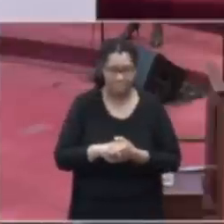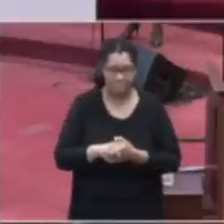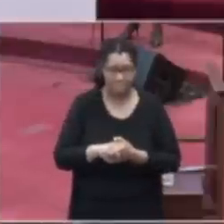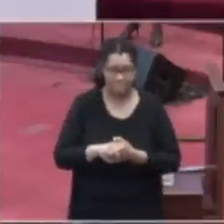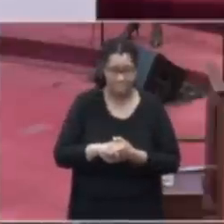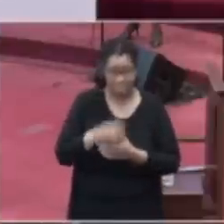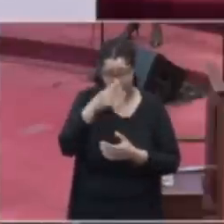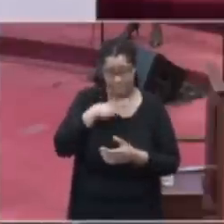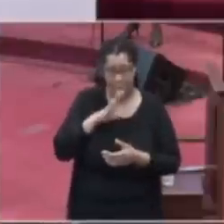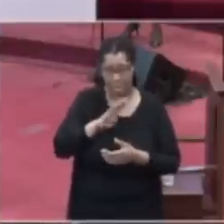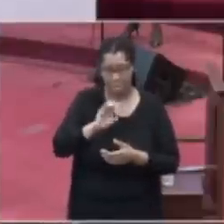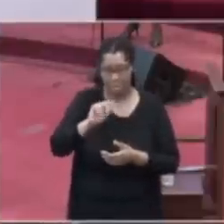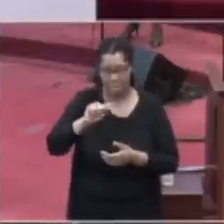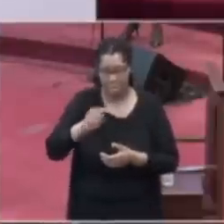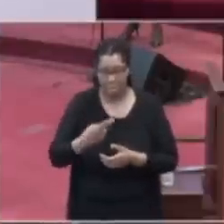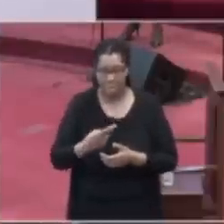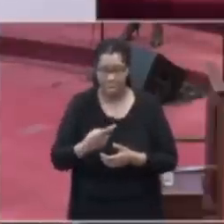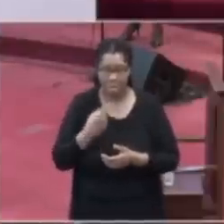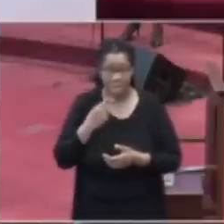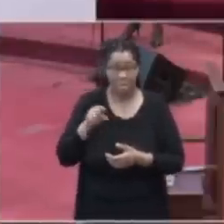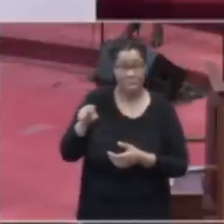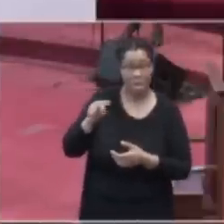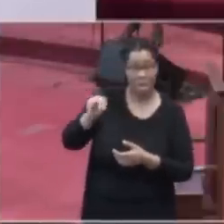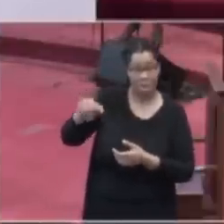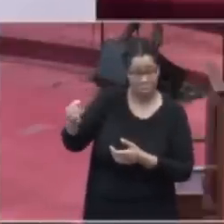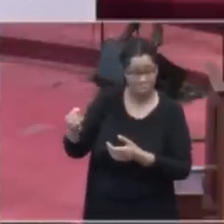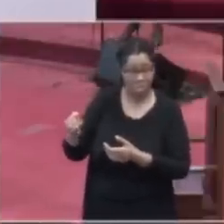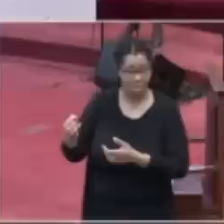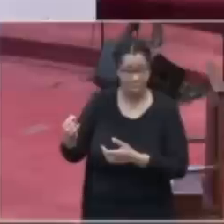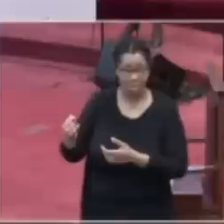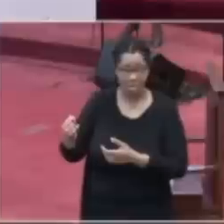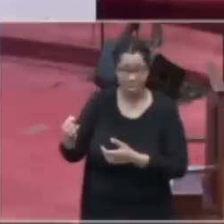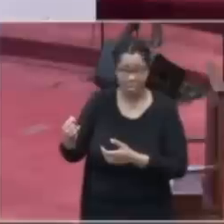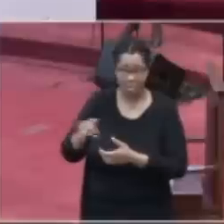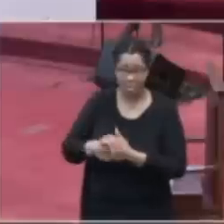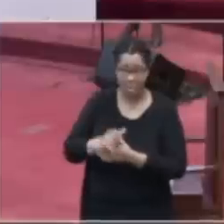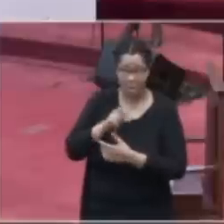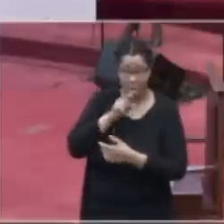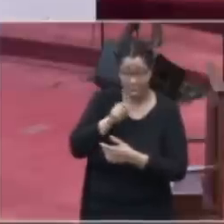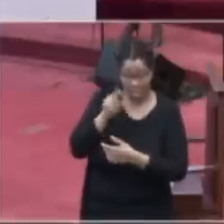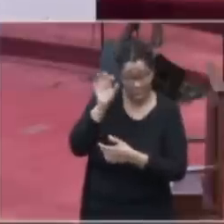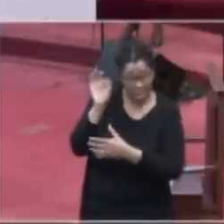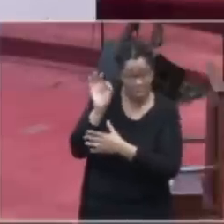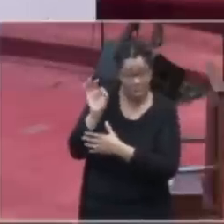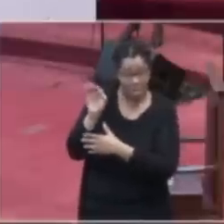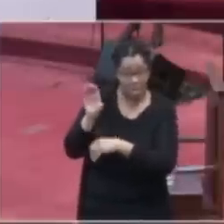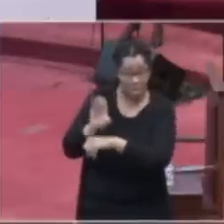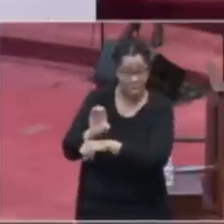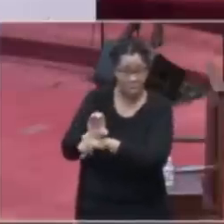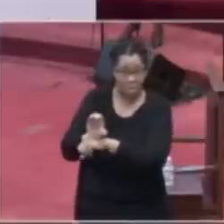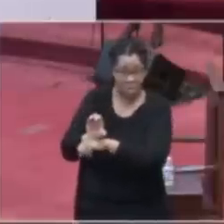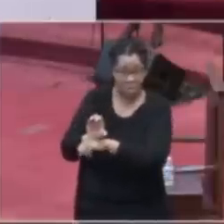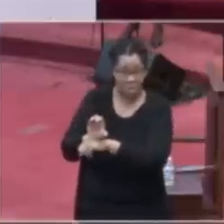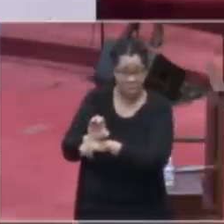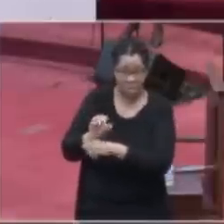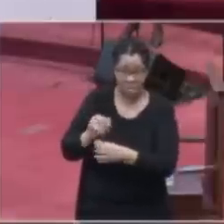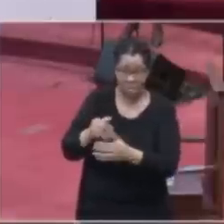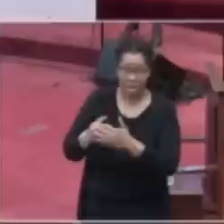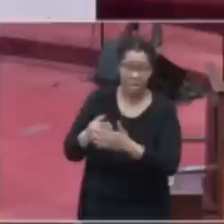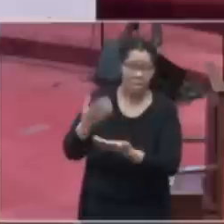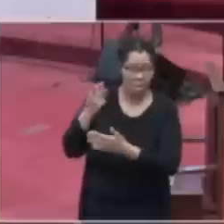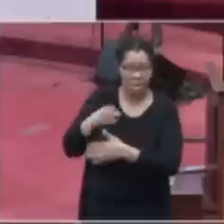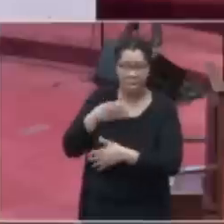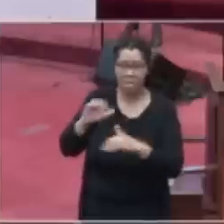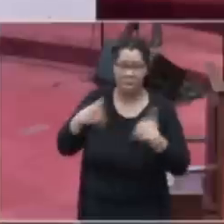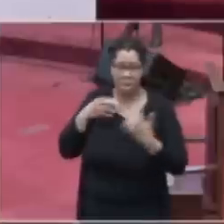Booth called and said, listen, you're gonna be in New Jersey and you're gonna be preaching at a church that's around the corner from a young preacher I